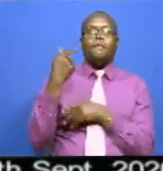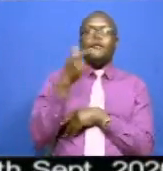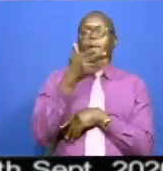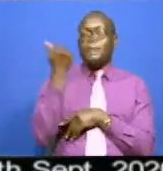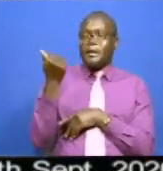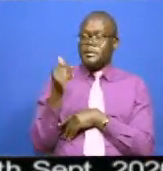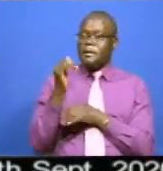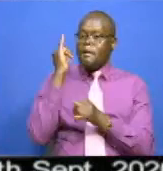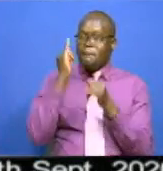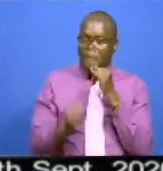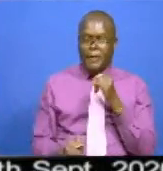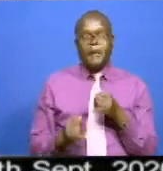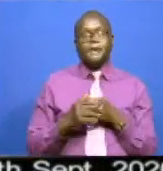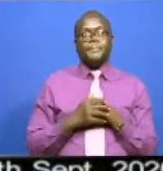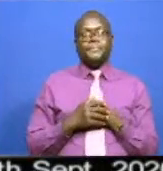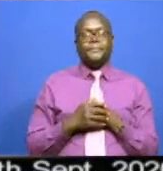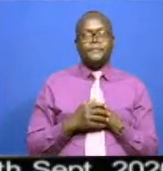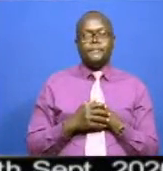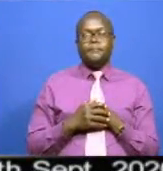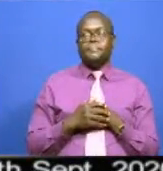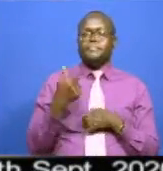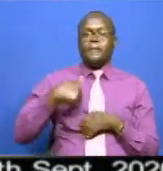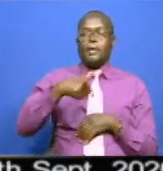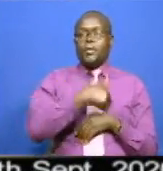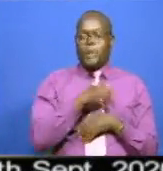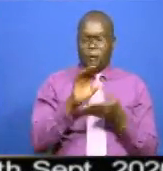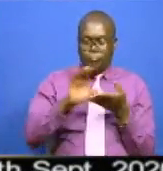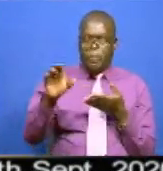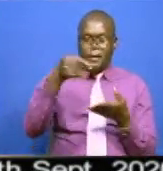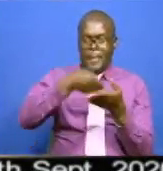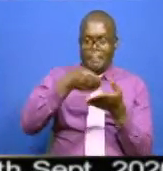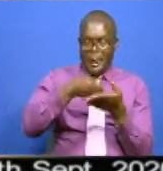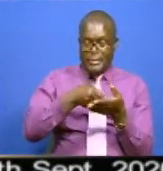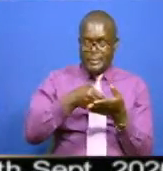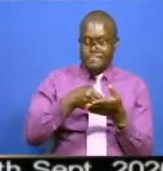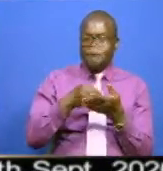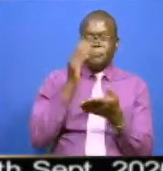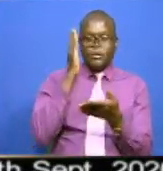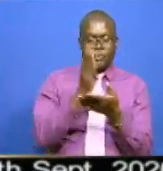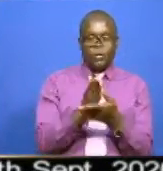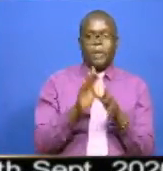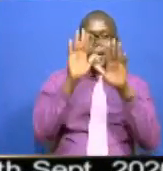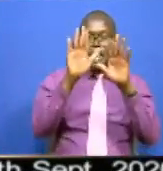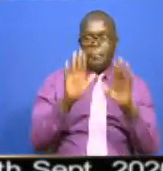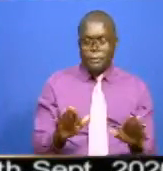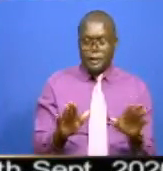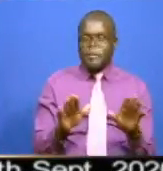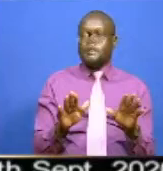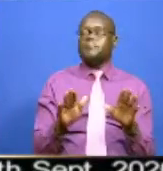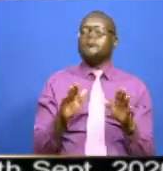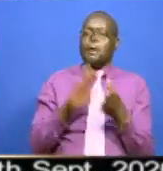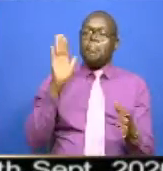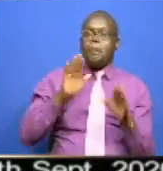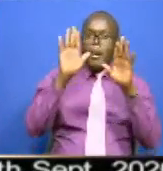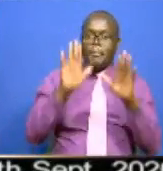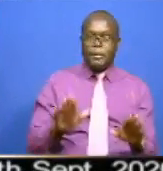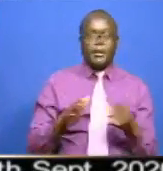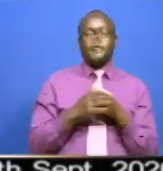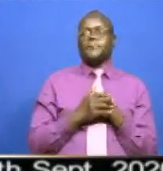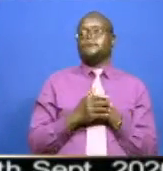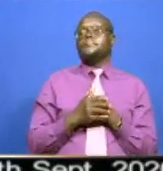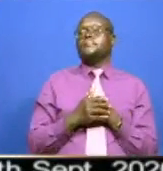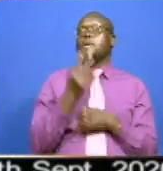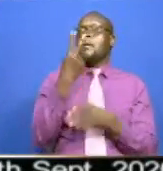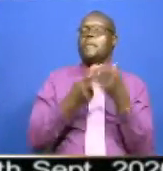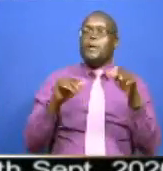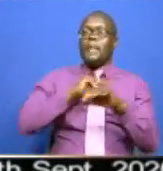Finally, Honorable Speaker, as we appropriate money, it is important and extremely important, both at the